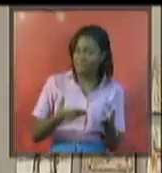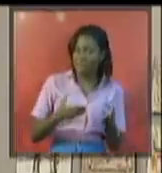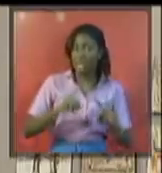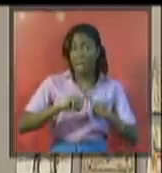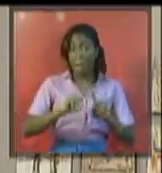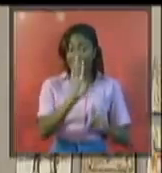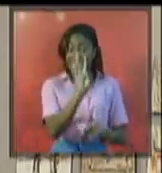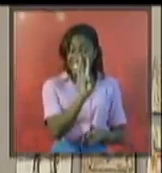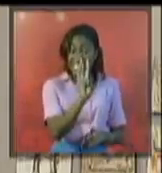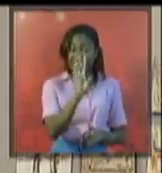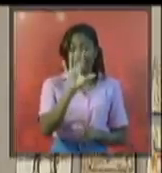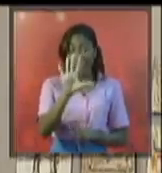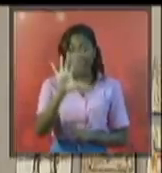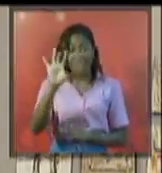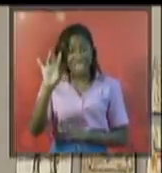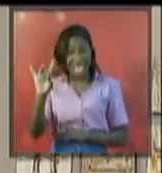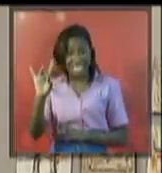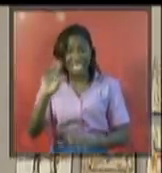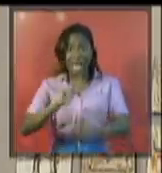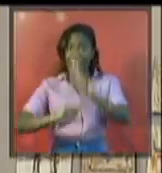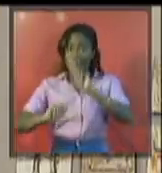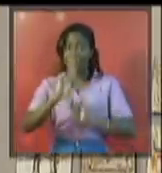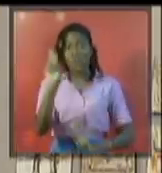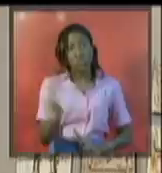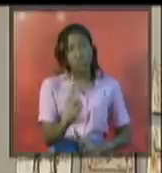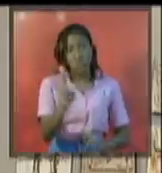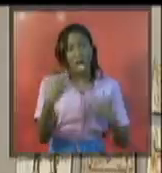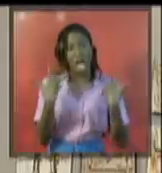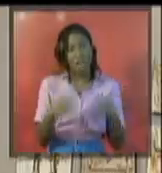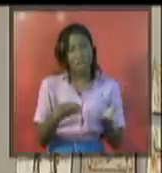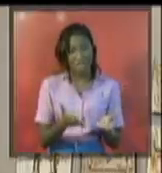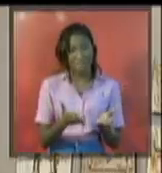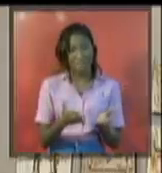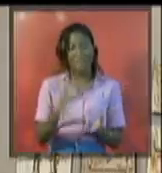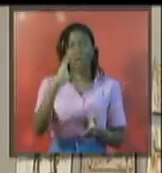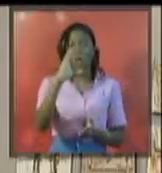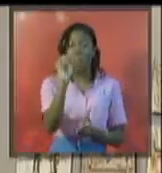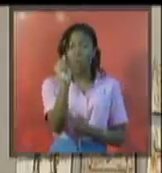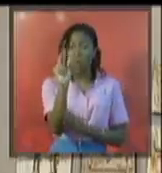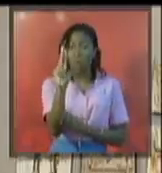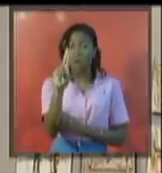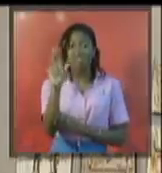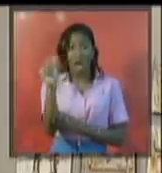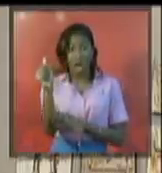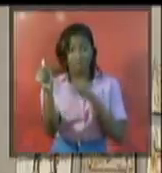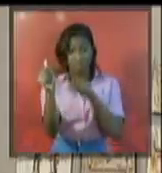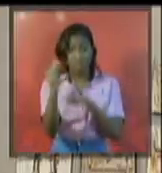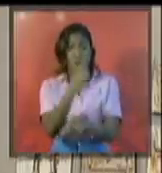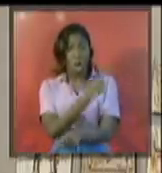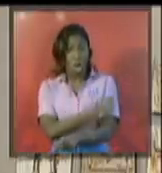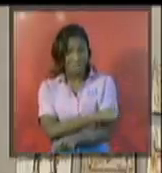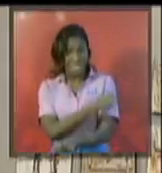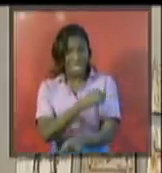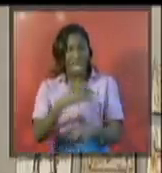658 are currently occupied. In our hospitals, at the Cora Hospital, we have 76 persons that are mildly